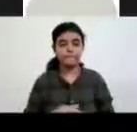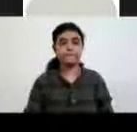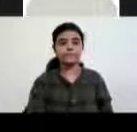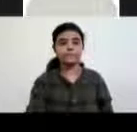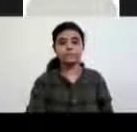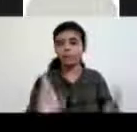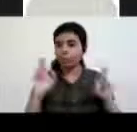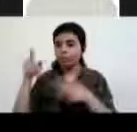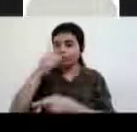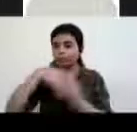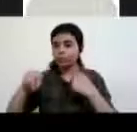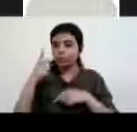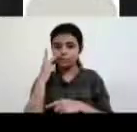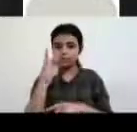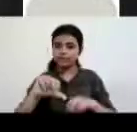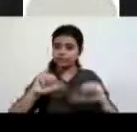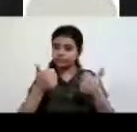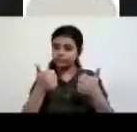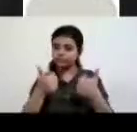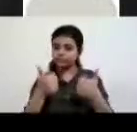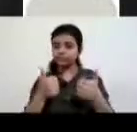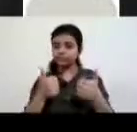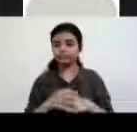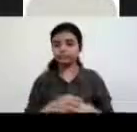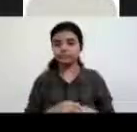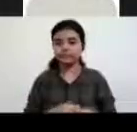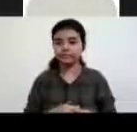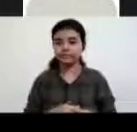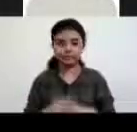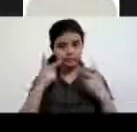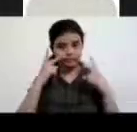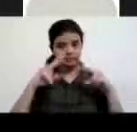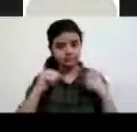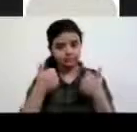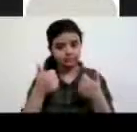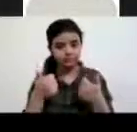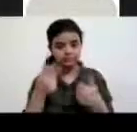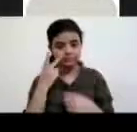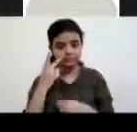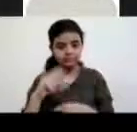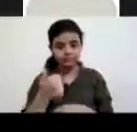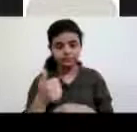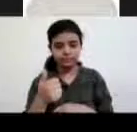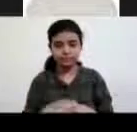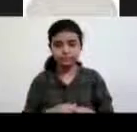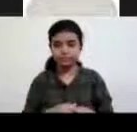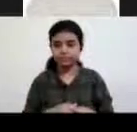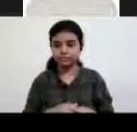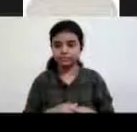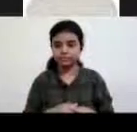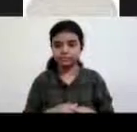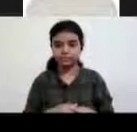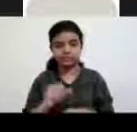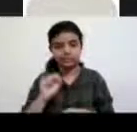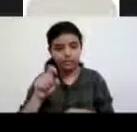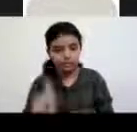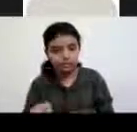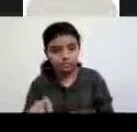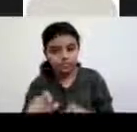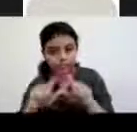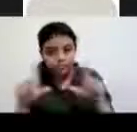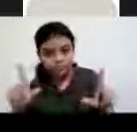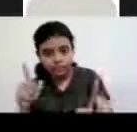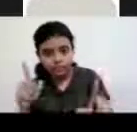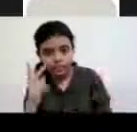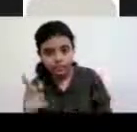Hopefully you can see it now. Is it visible? When I'm pressing? Yes, it is. Yeah.